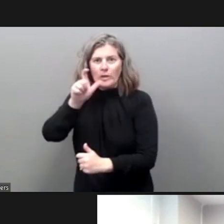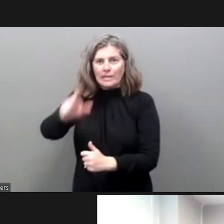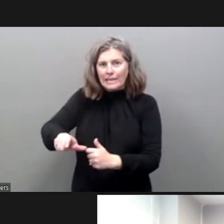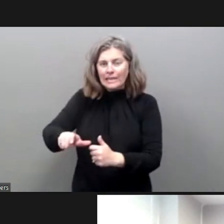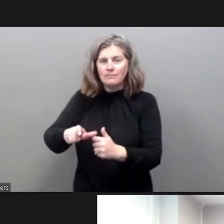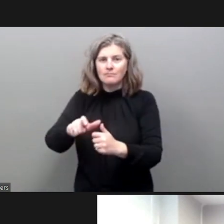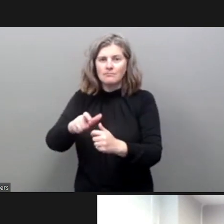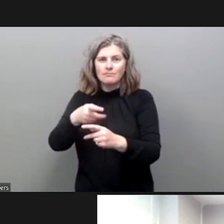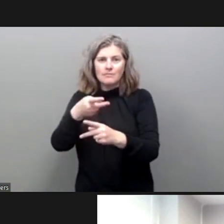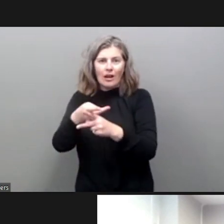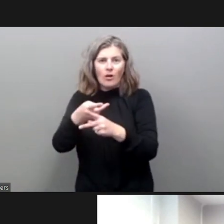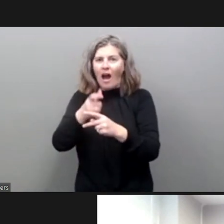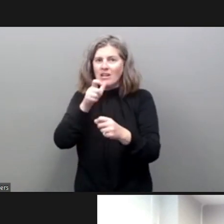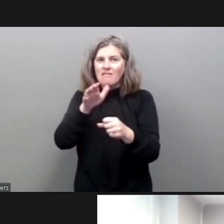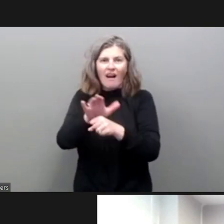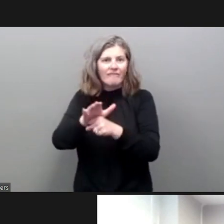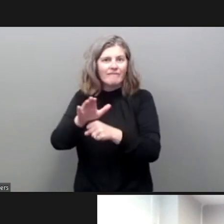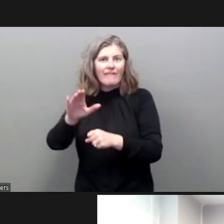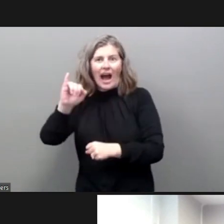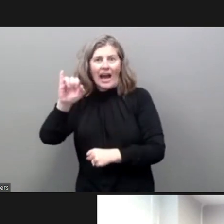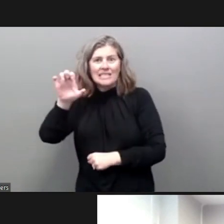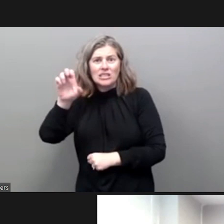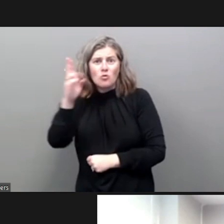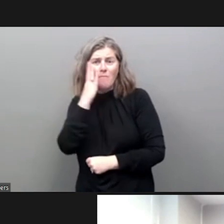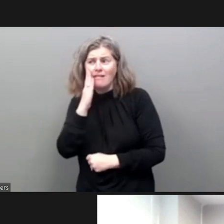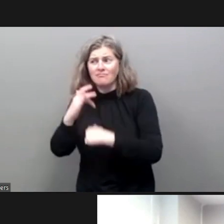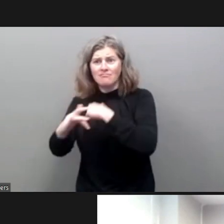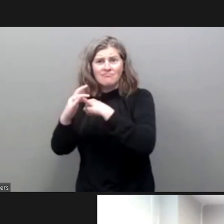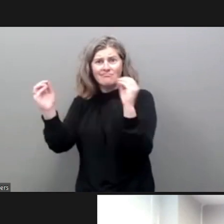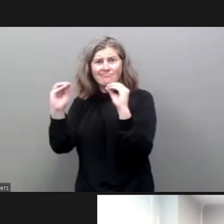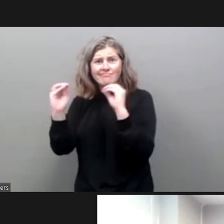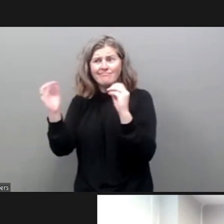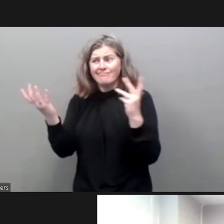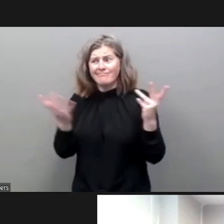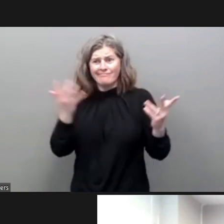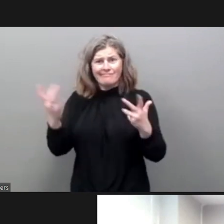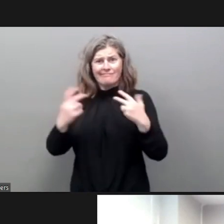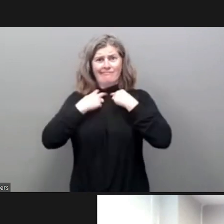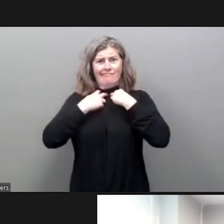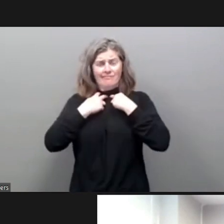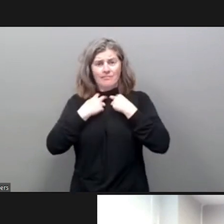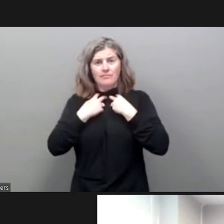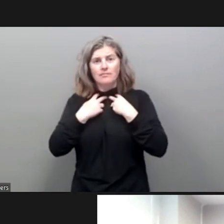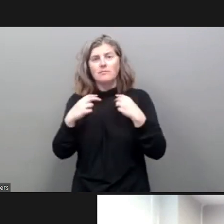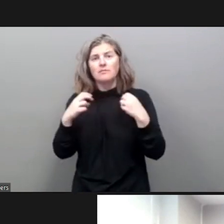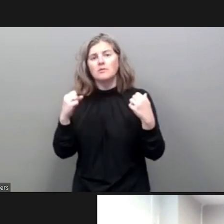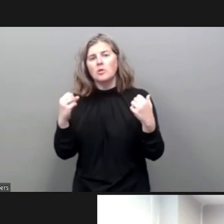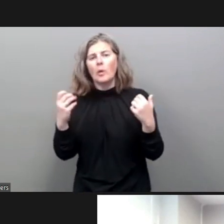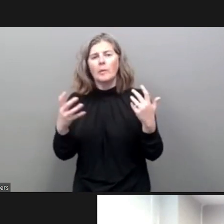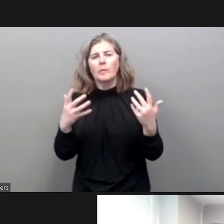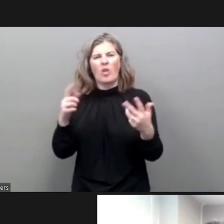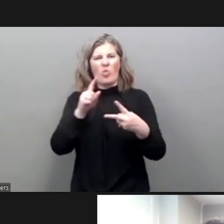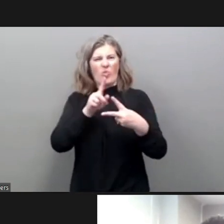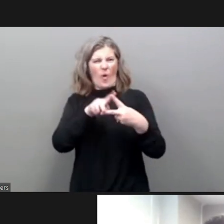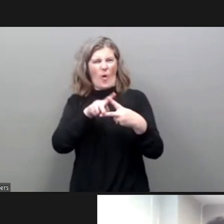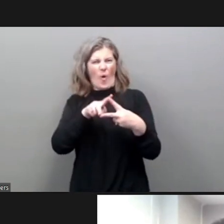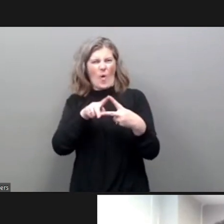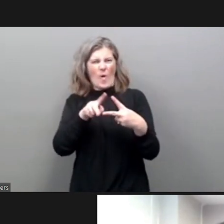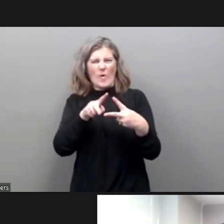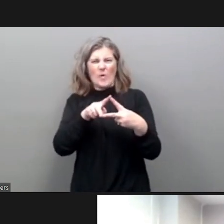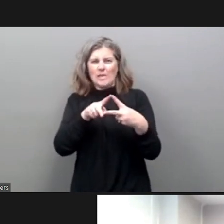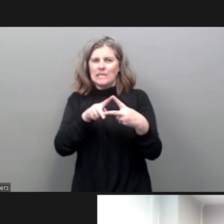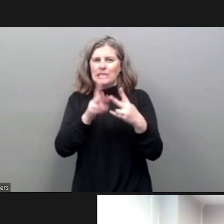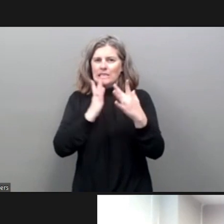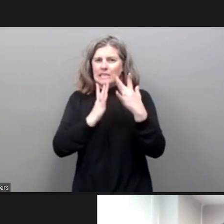care. We don't have enough ICU beds to take care of everybody who needs to be treated in an ICU. And so those sort of shortcomings